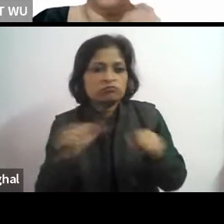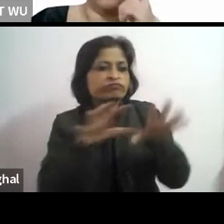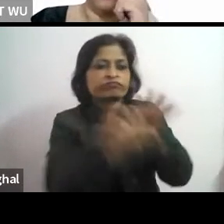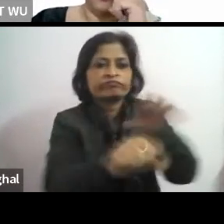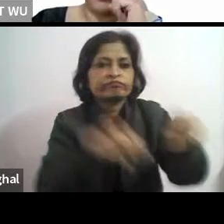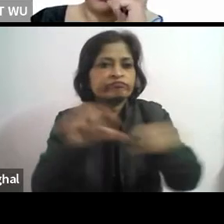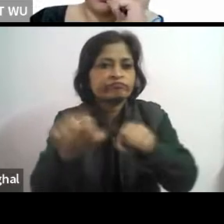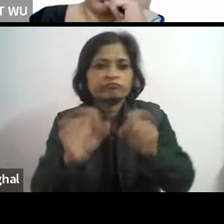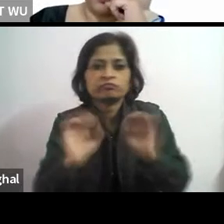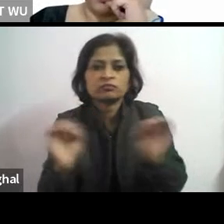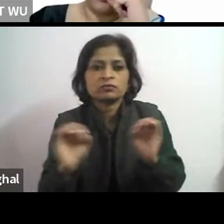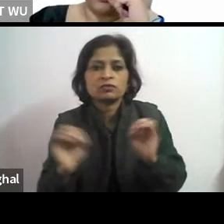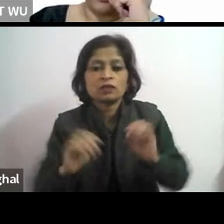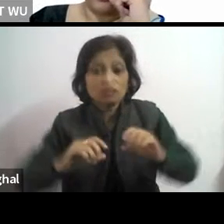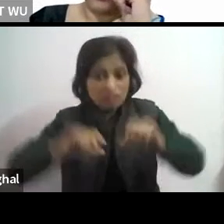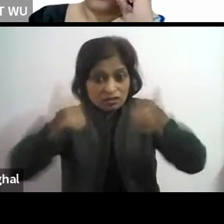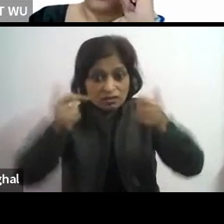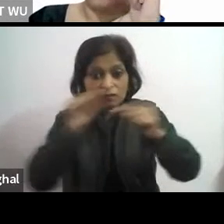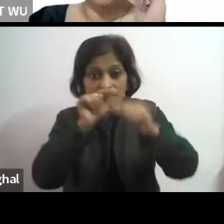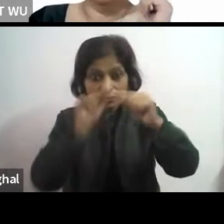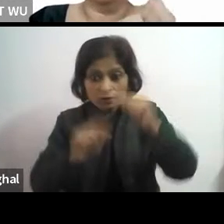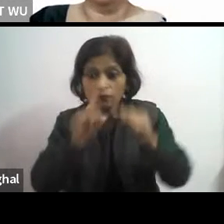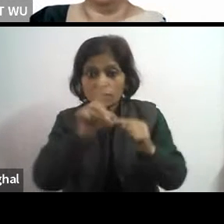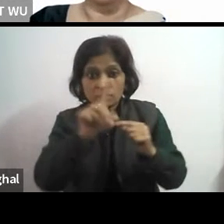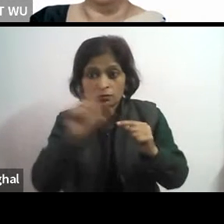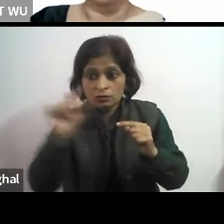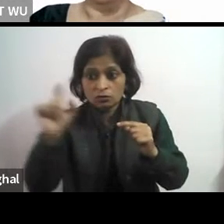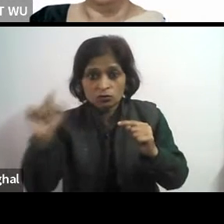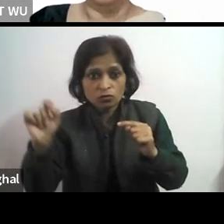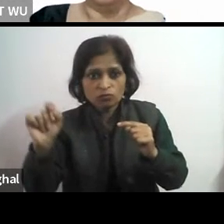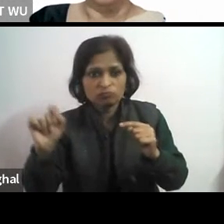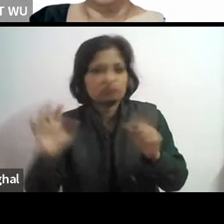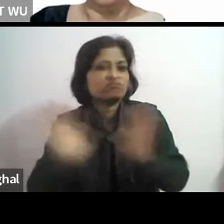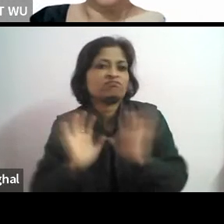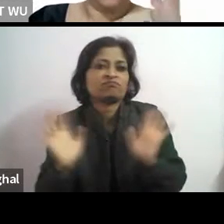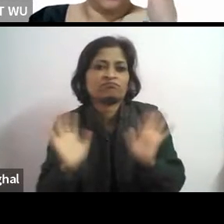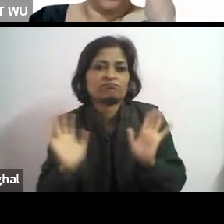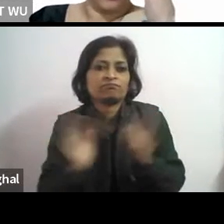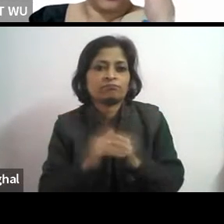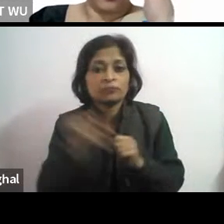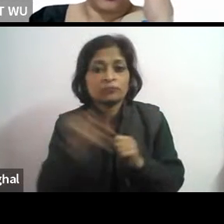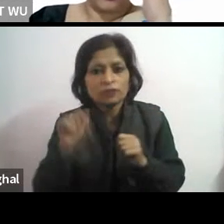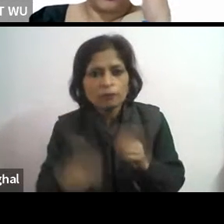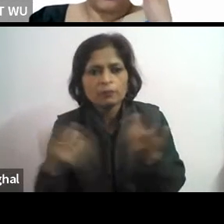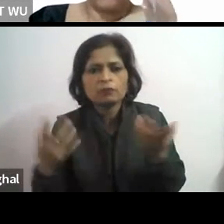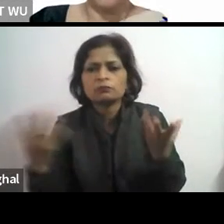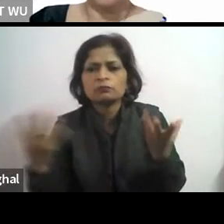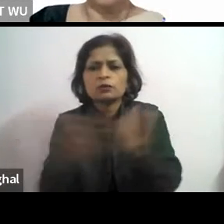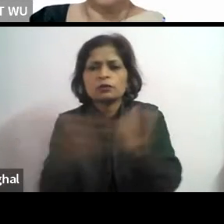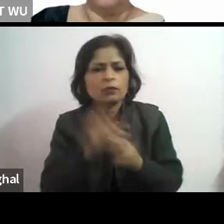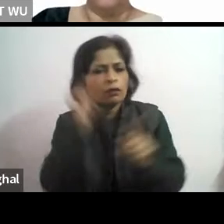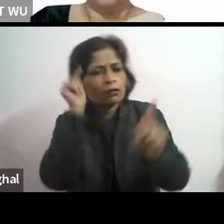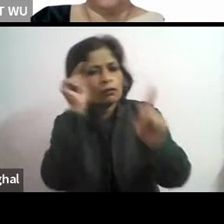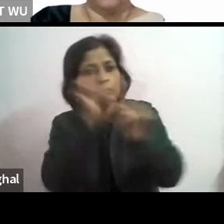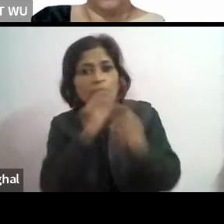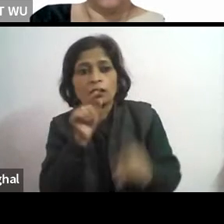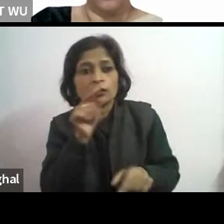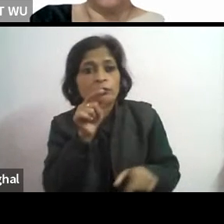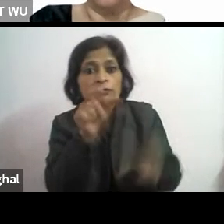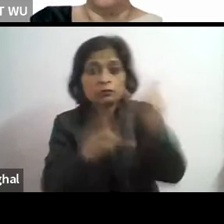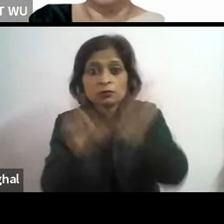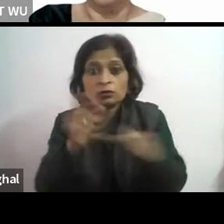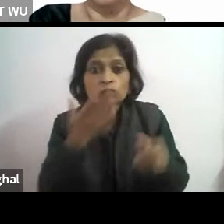succeeded 100%. We need to work a lot in that case, reach to unreached. On one hand, we are very